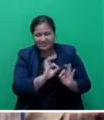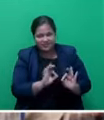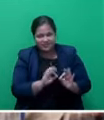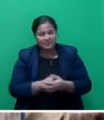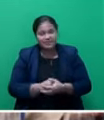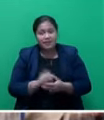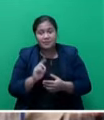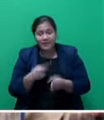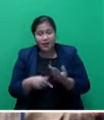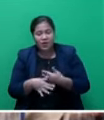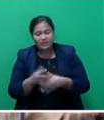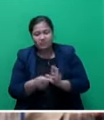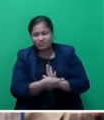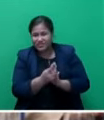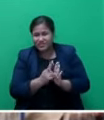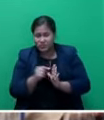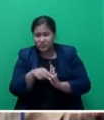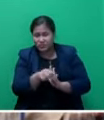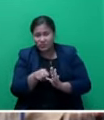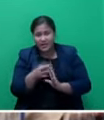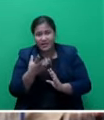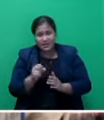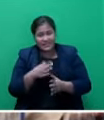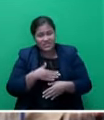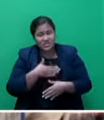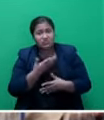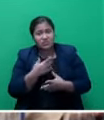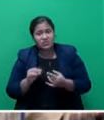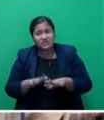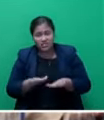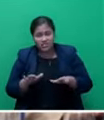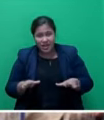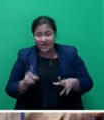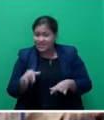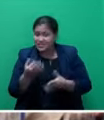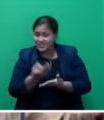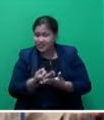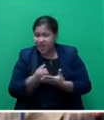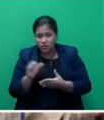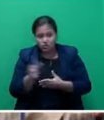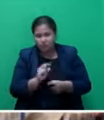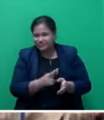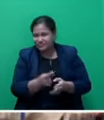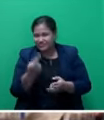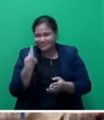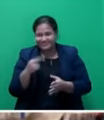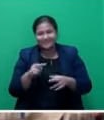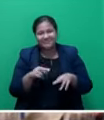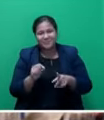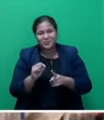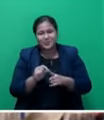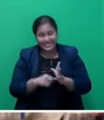review the situation and the best interests of the child claimants, whether these funds should be returned to FPTCL or other